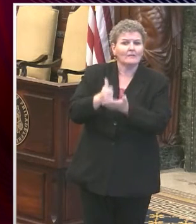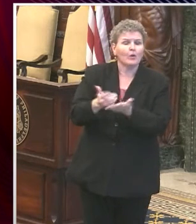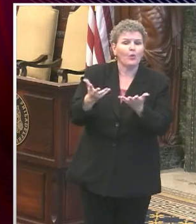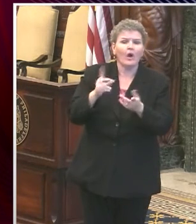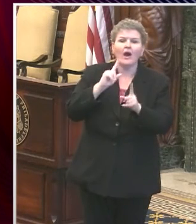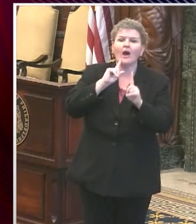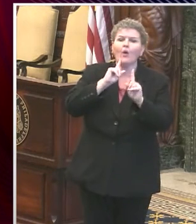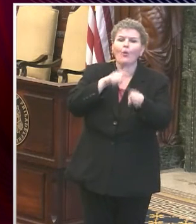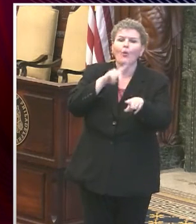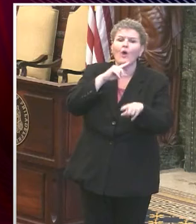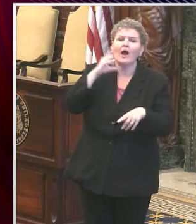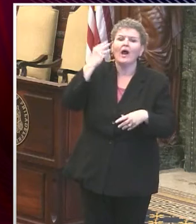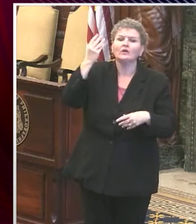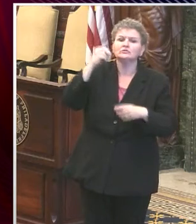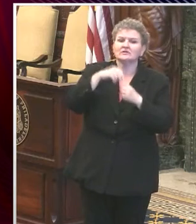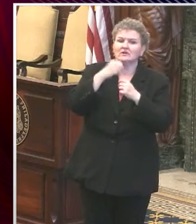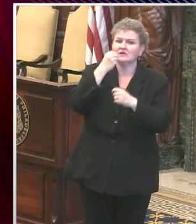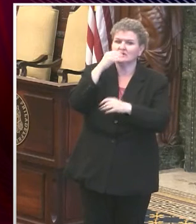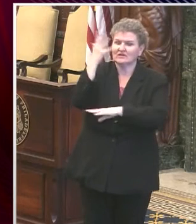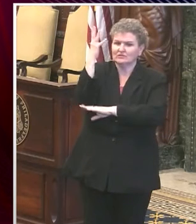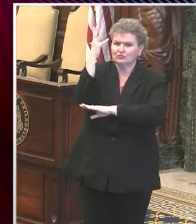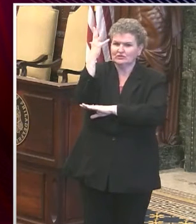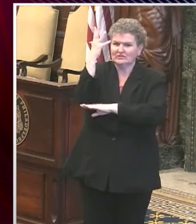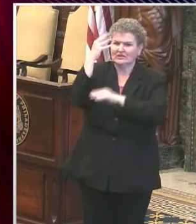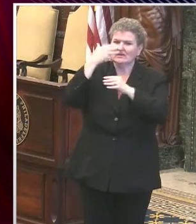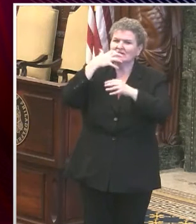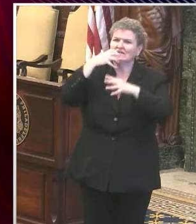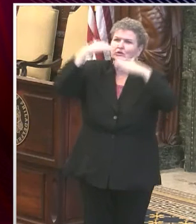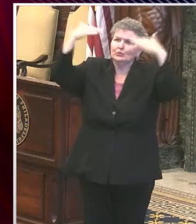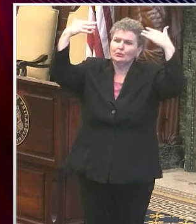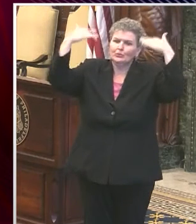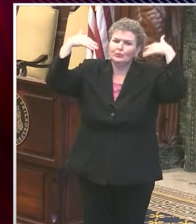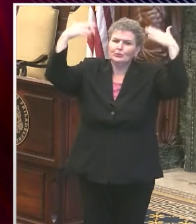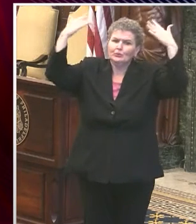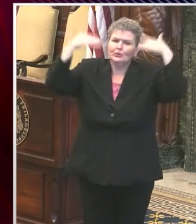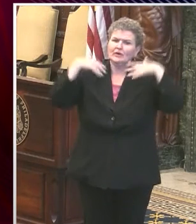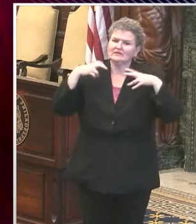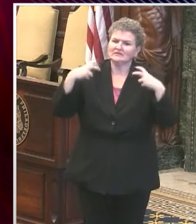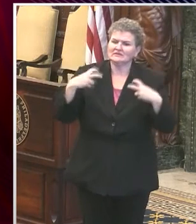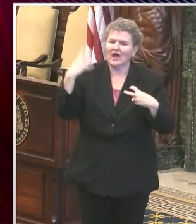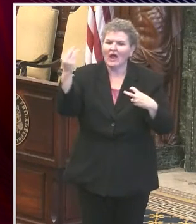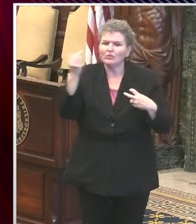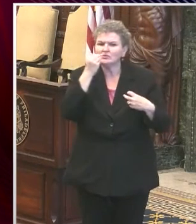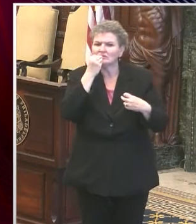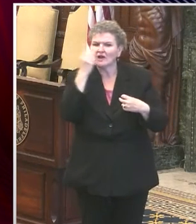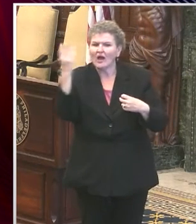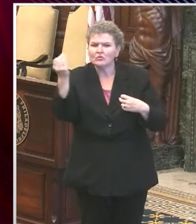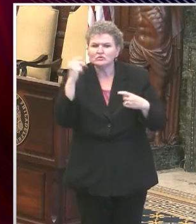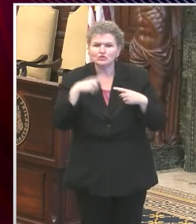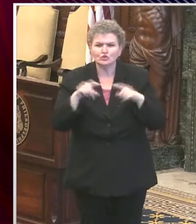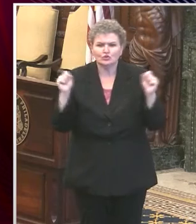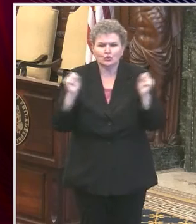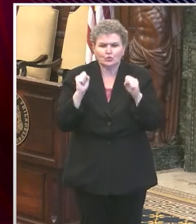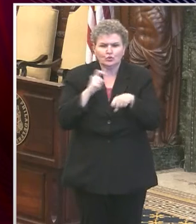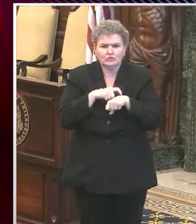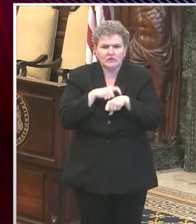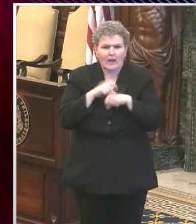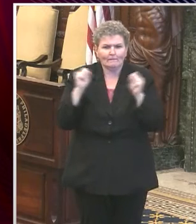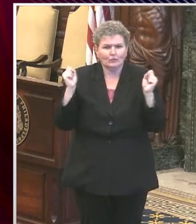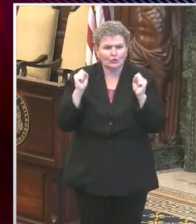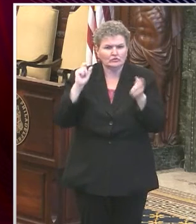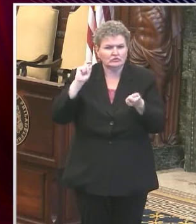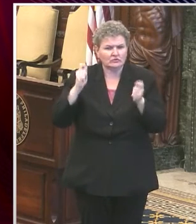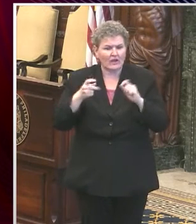stay open safely outdoors into the colder weather. Has there been any talk in Philly of doing anything like that that might help our